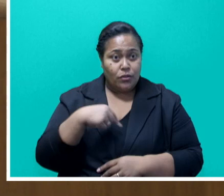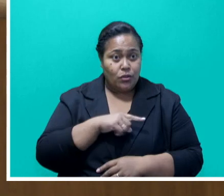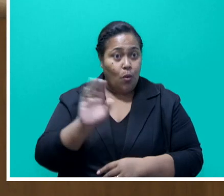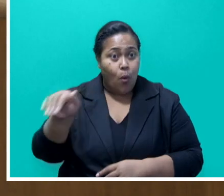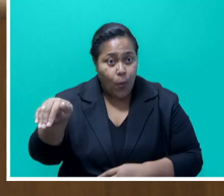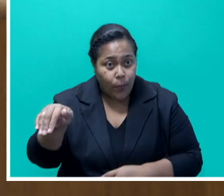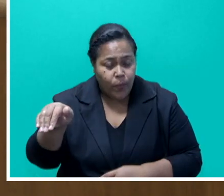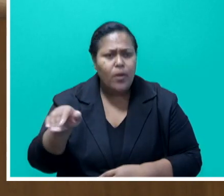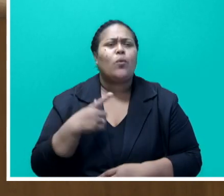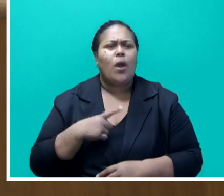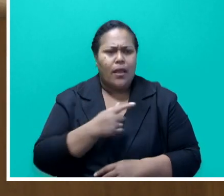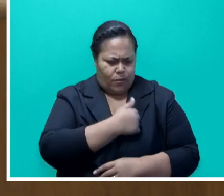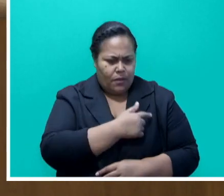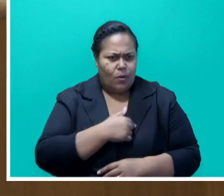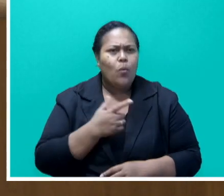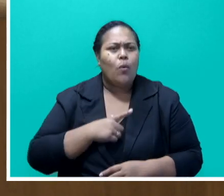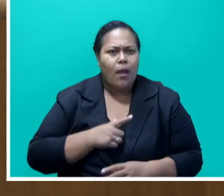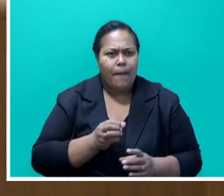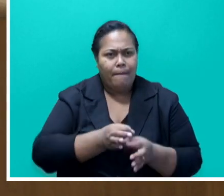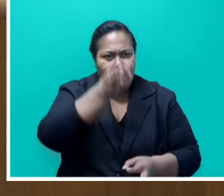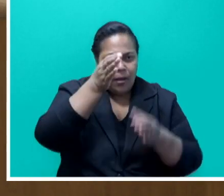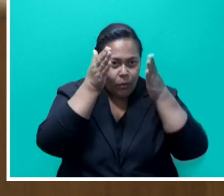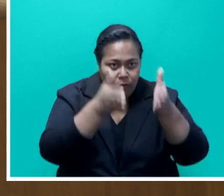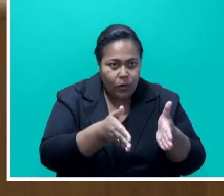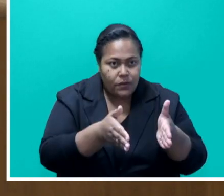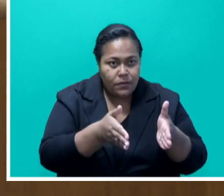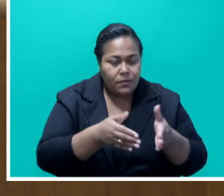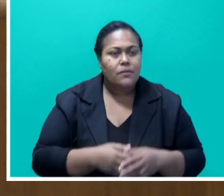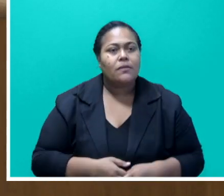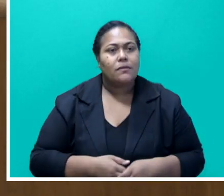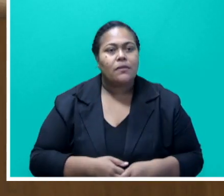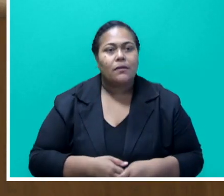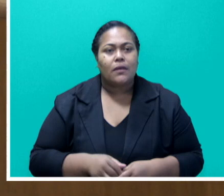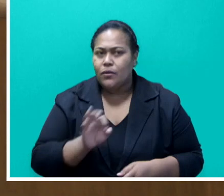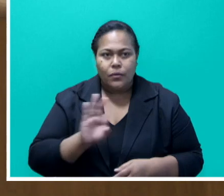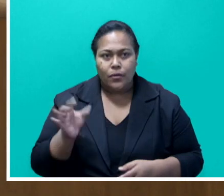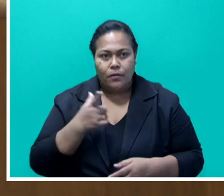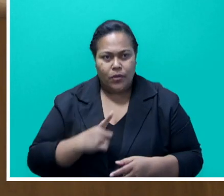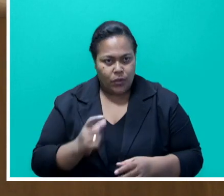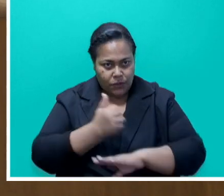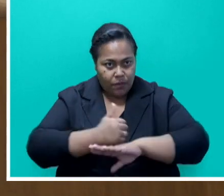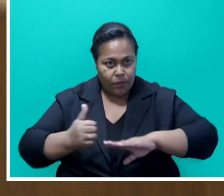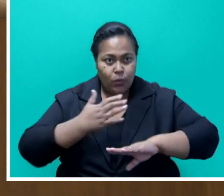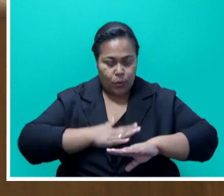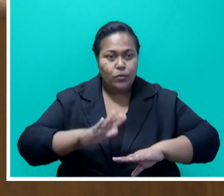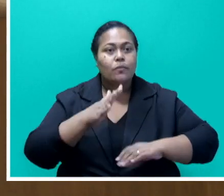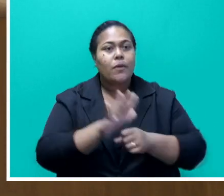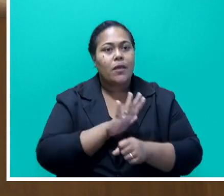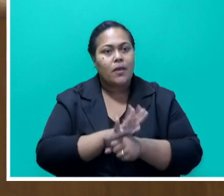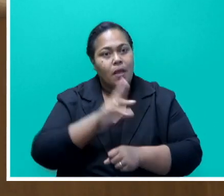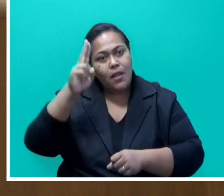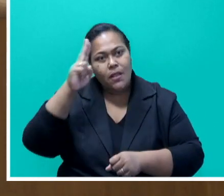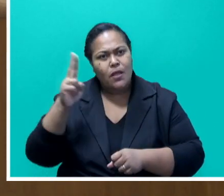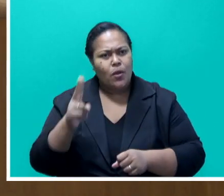to growing this sector. I can tell you it's not because the government plans to forge a national fleet